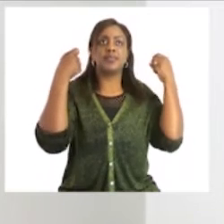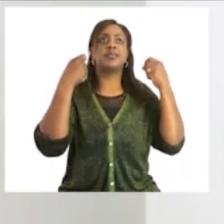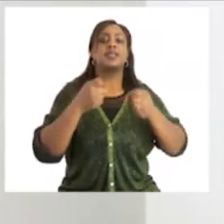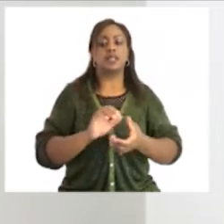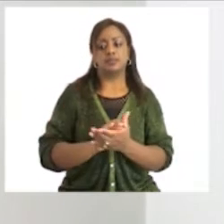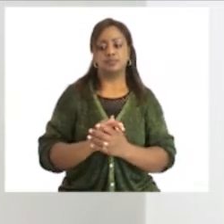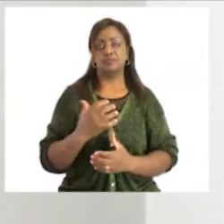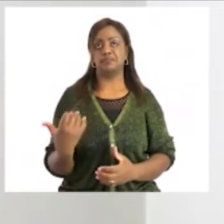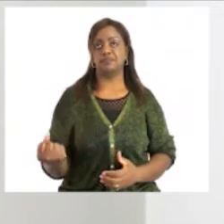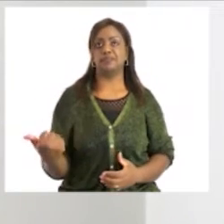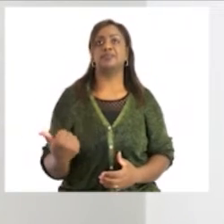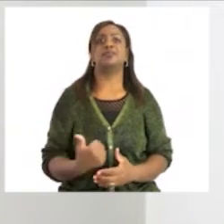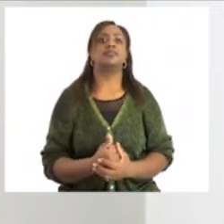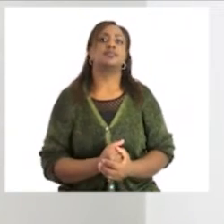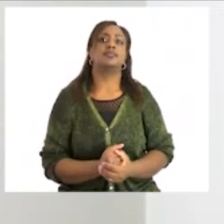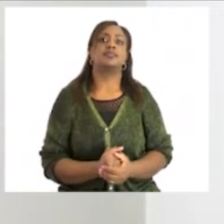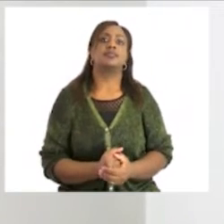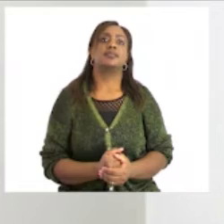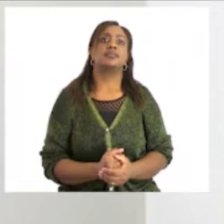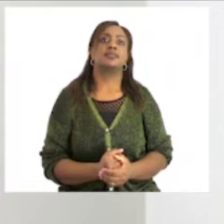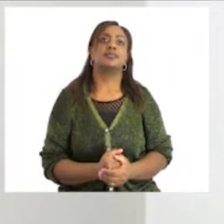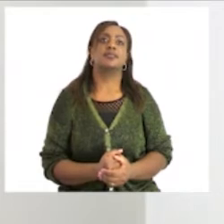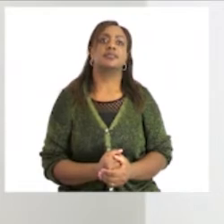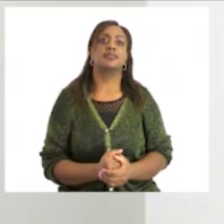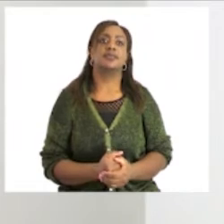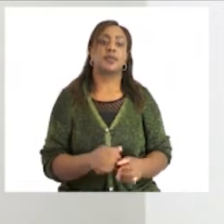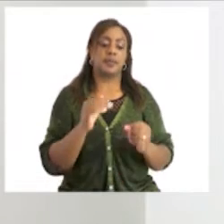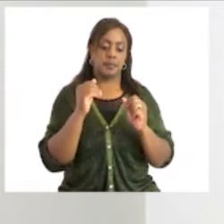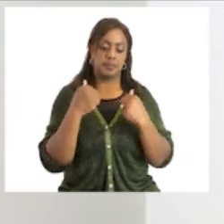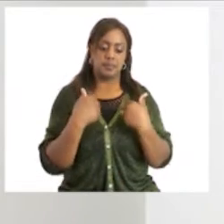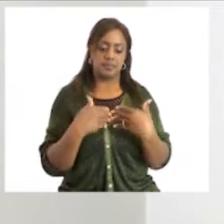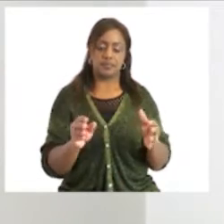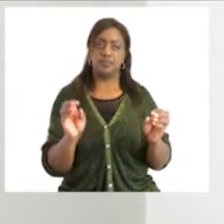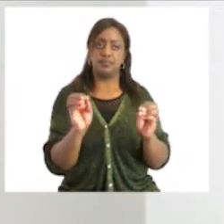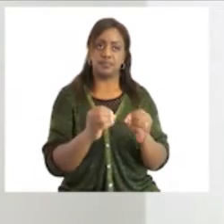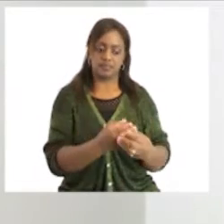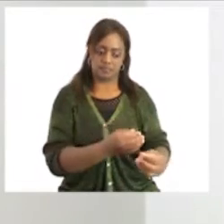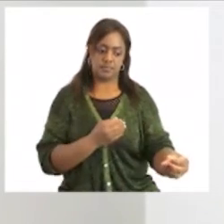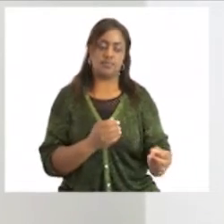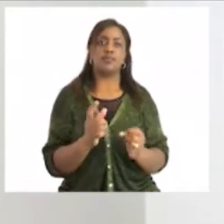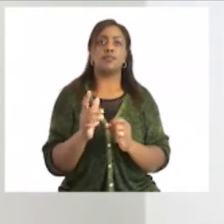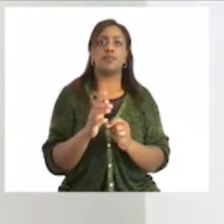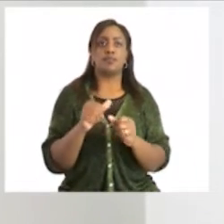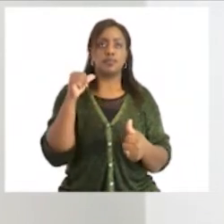Kotze and this is my friend that will be joining us today. But before we start with our lesson, let us